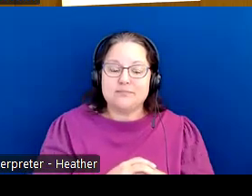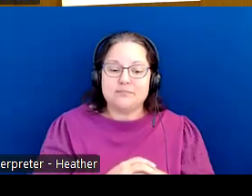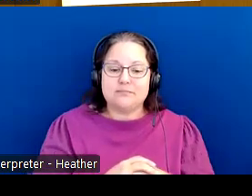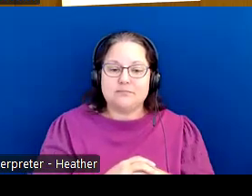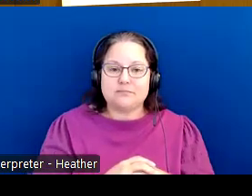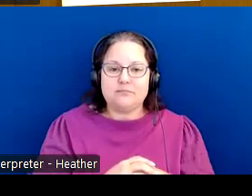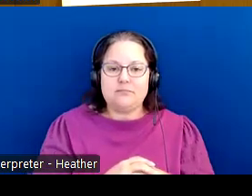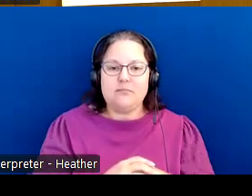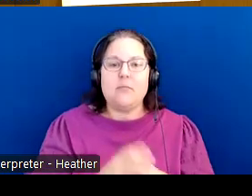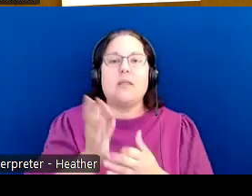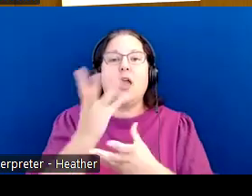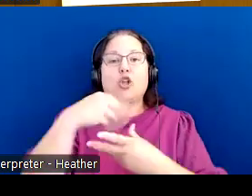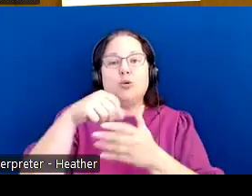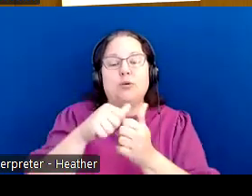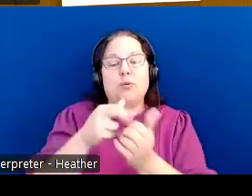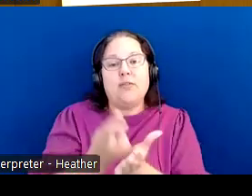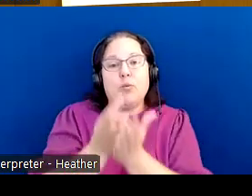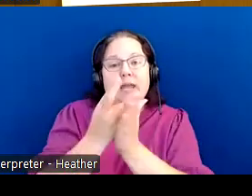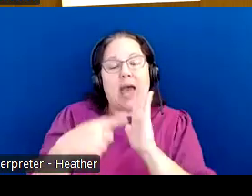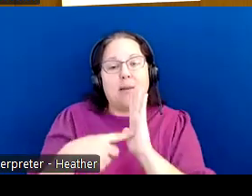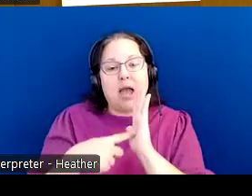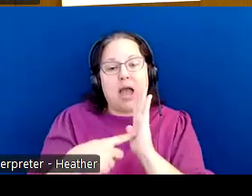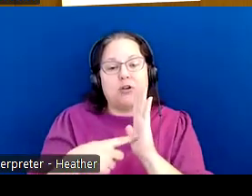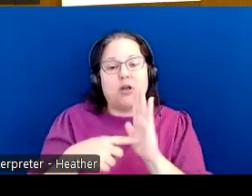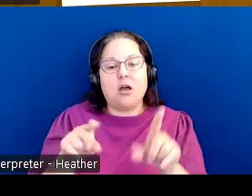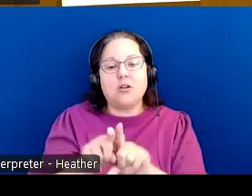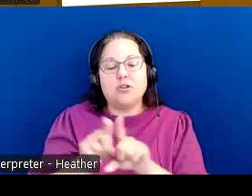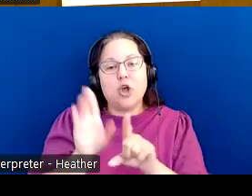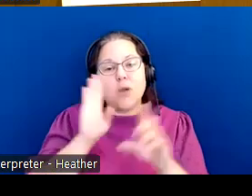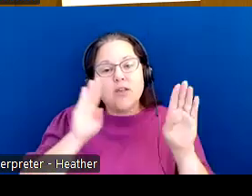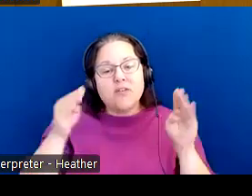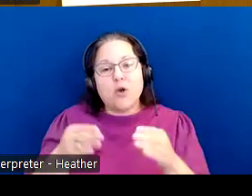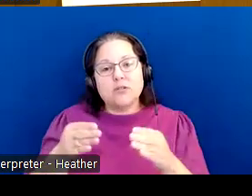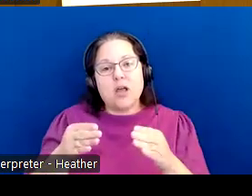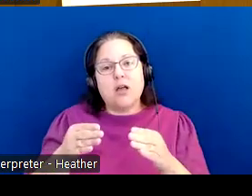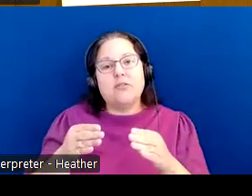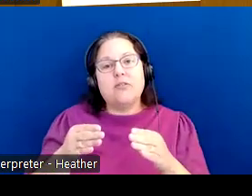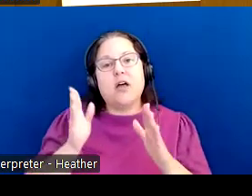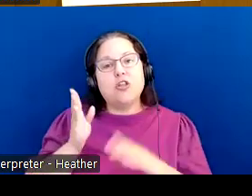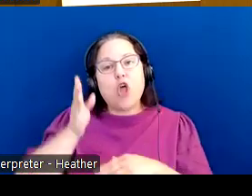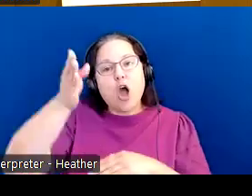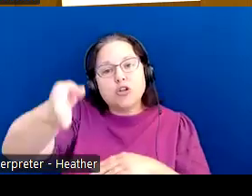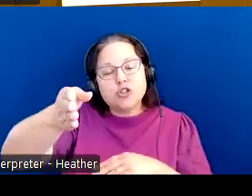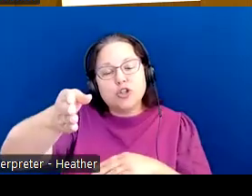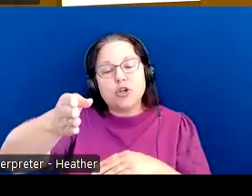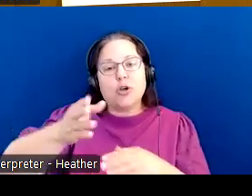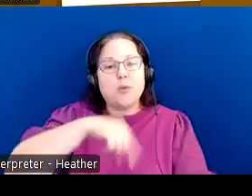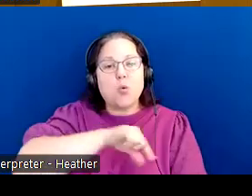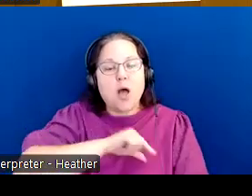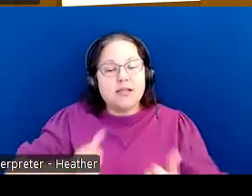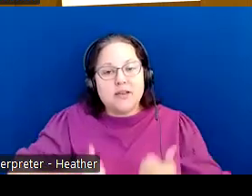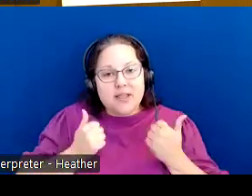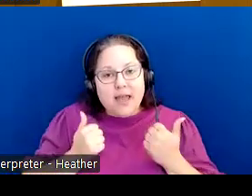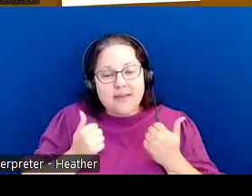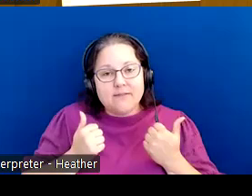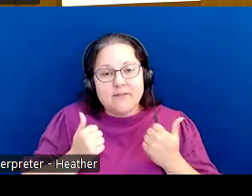Part of the rehab model, though, is also focusing on this long-term quality of life. And so you